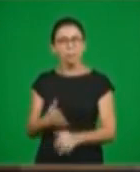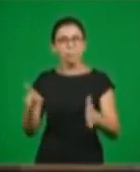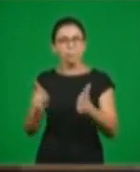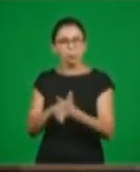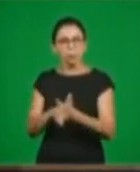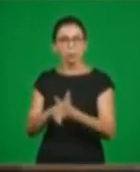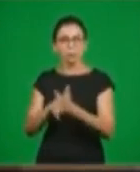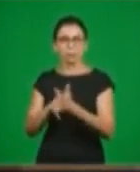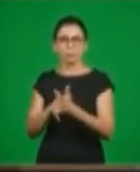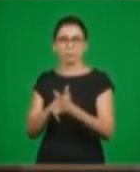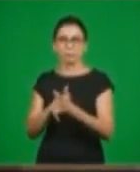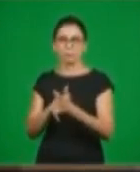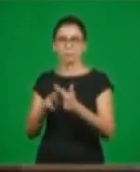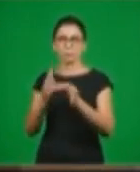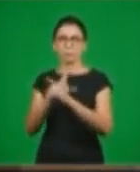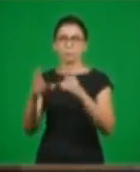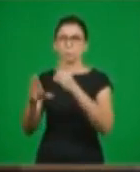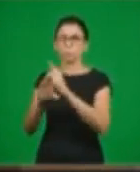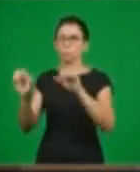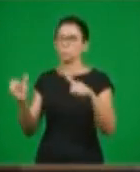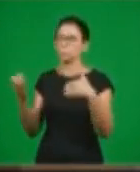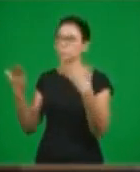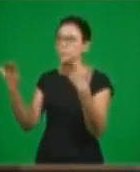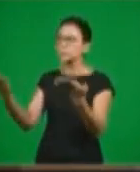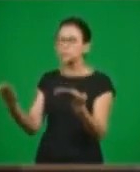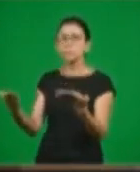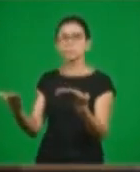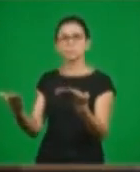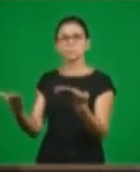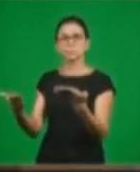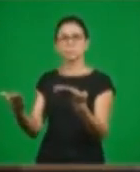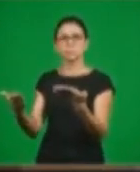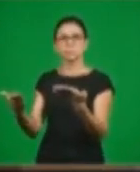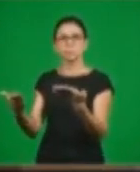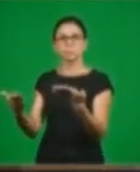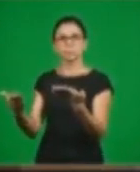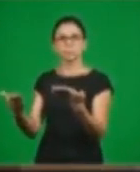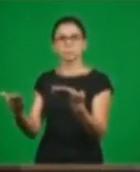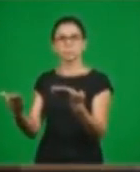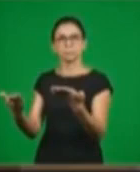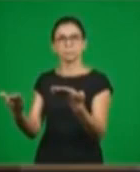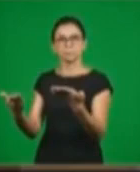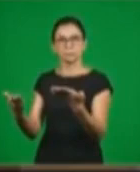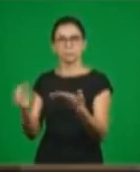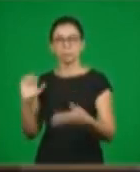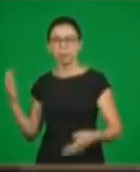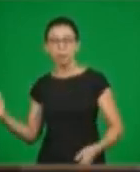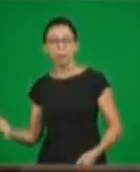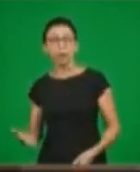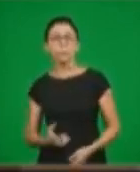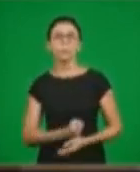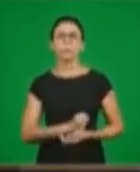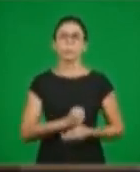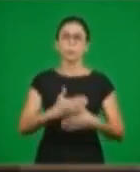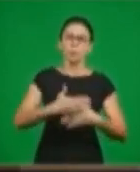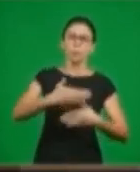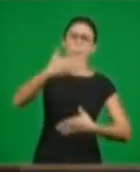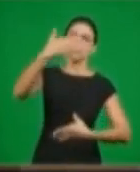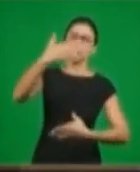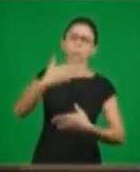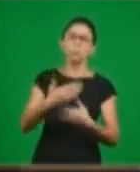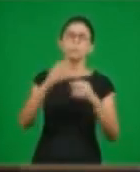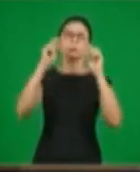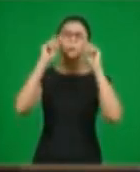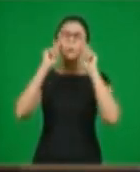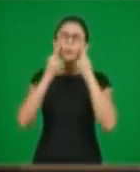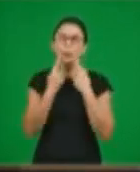Lord and not talk about other subjects. So they'll talk about Jerusalem. So let's